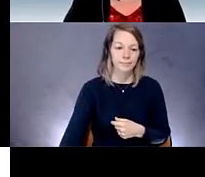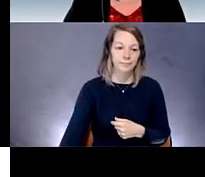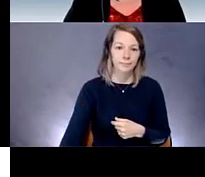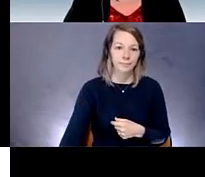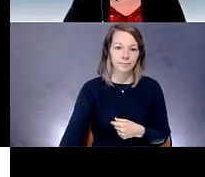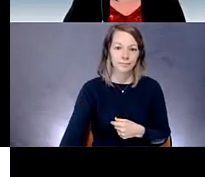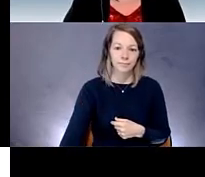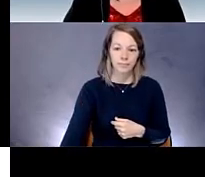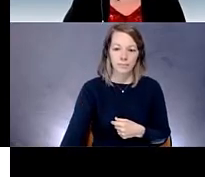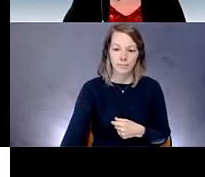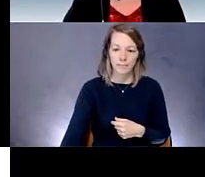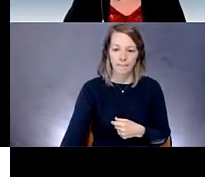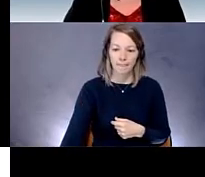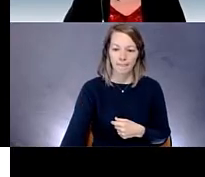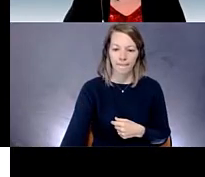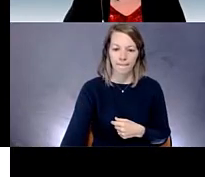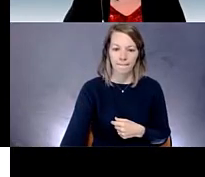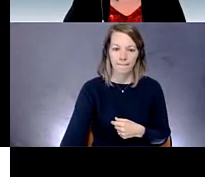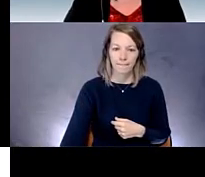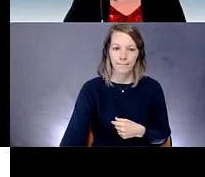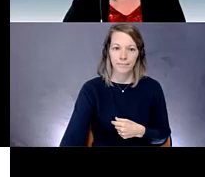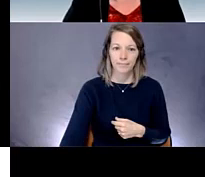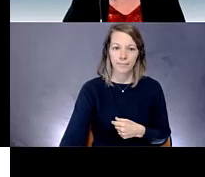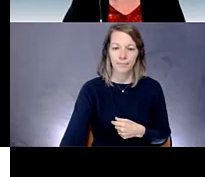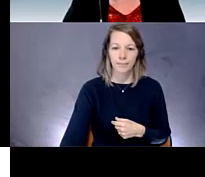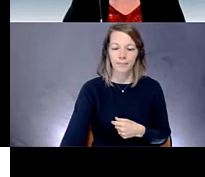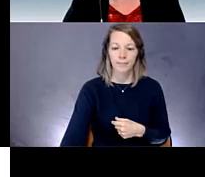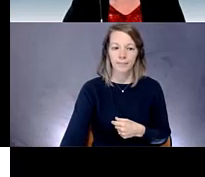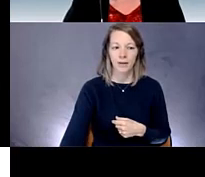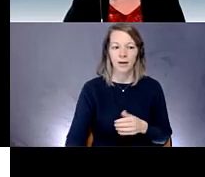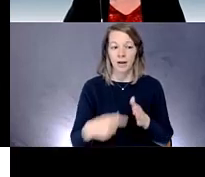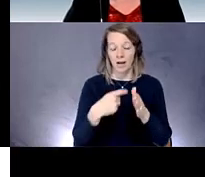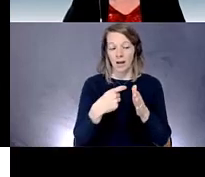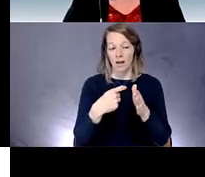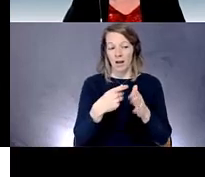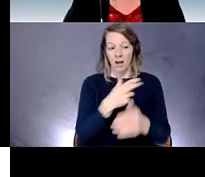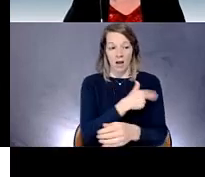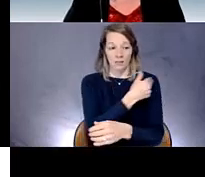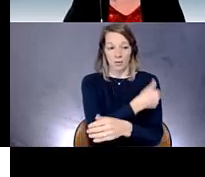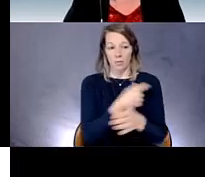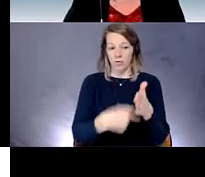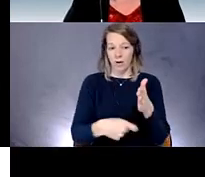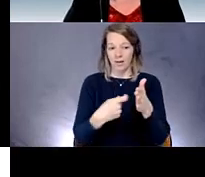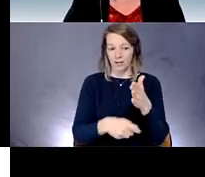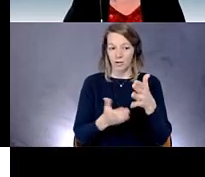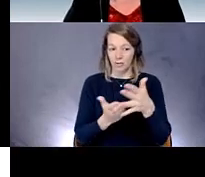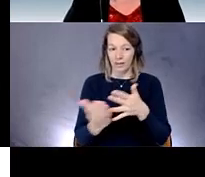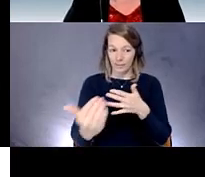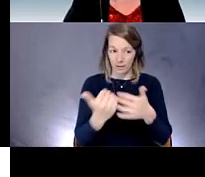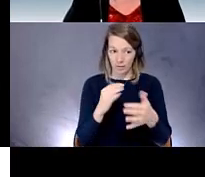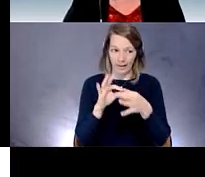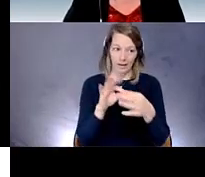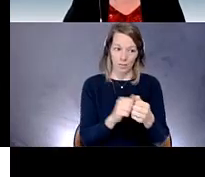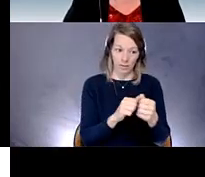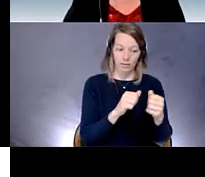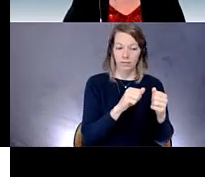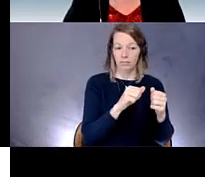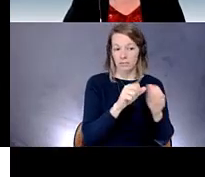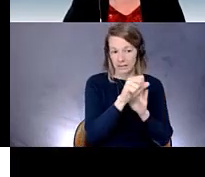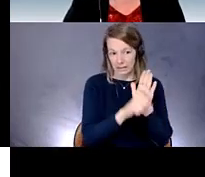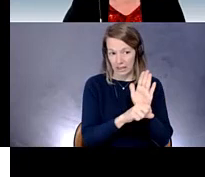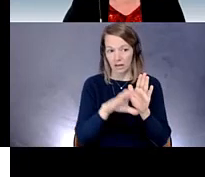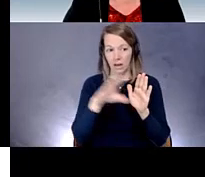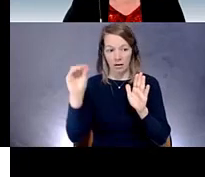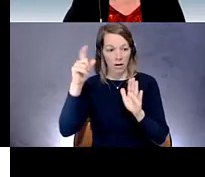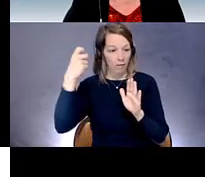Thank you, Nancy. Hospital price transparency is in the forefront nationally and in Colorado. Colorado led the